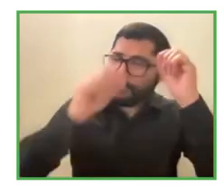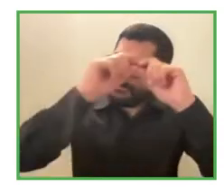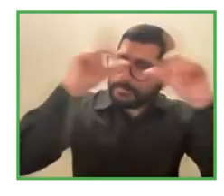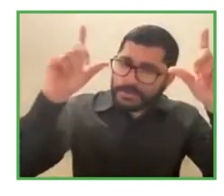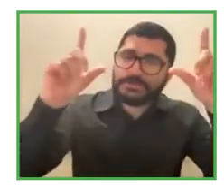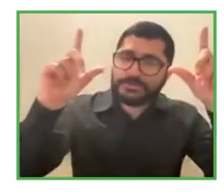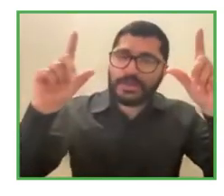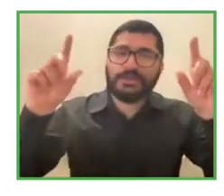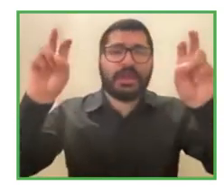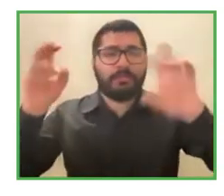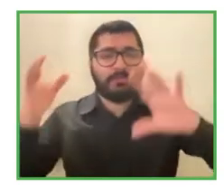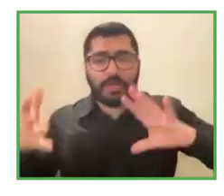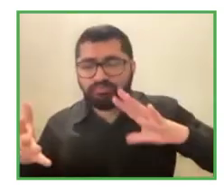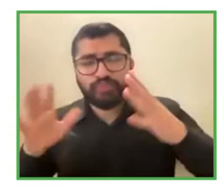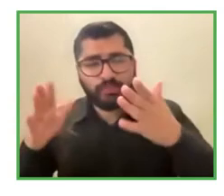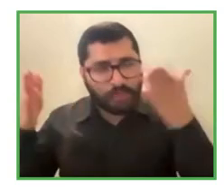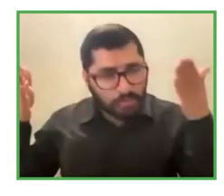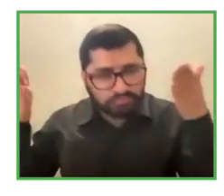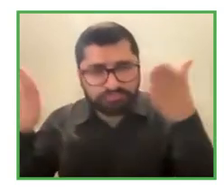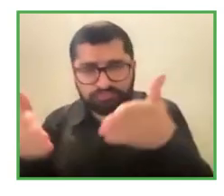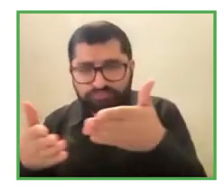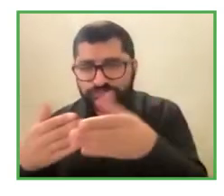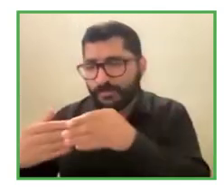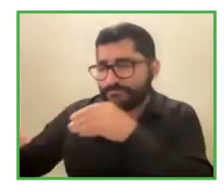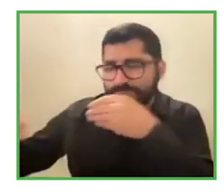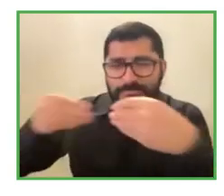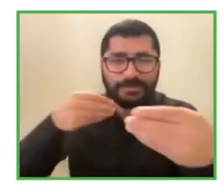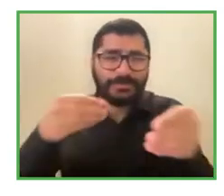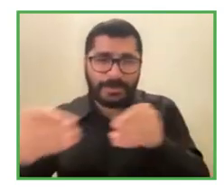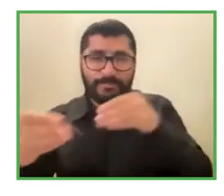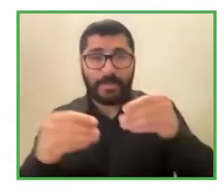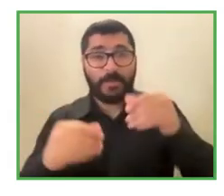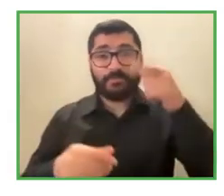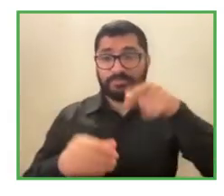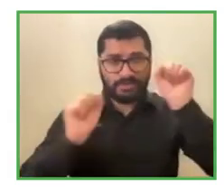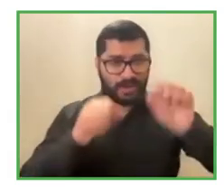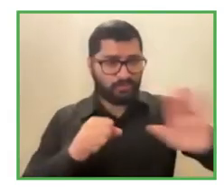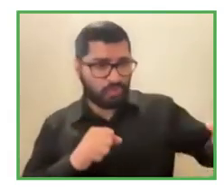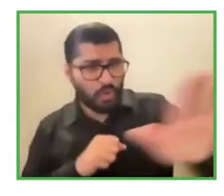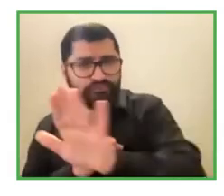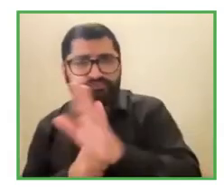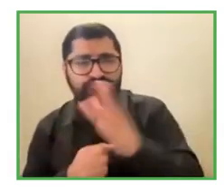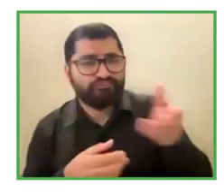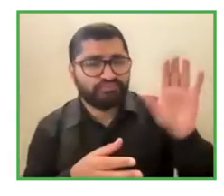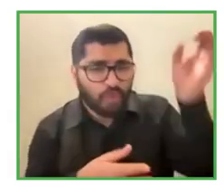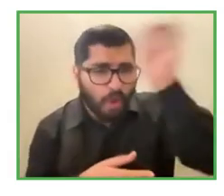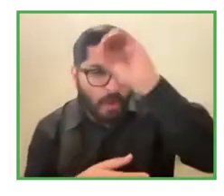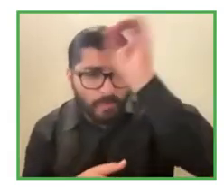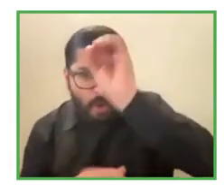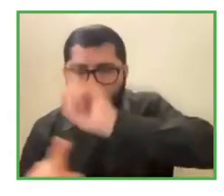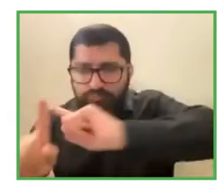think in a flexible way, to hear the feedbacks and to understand.